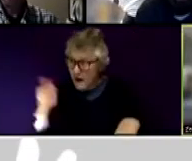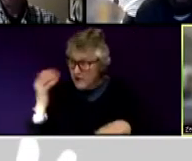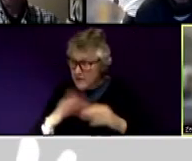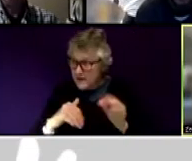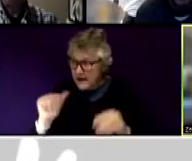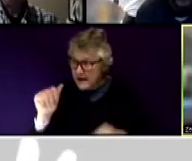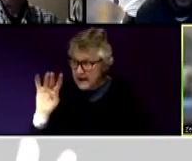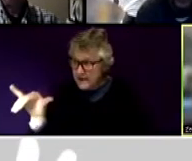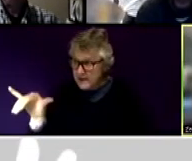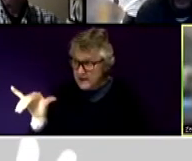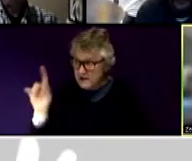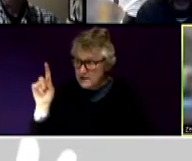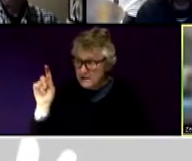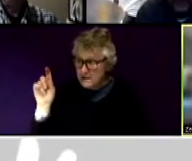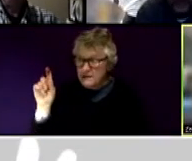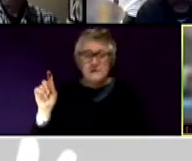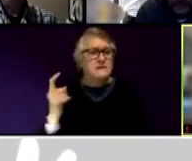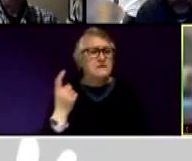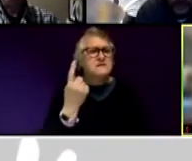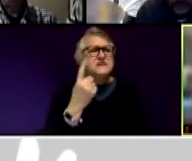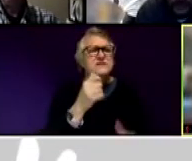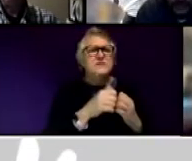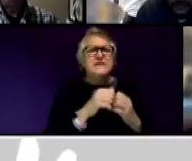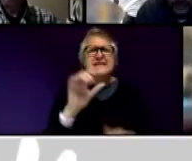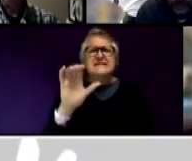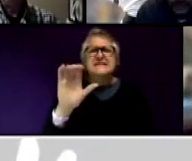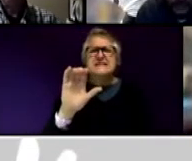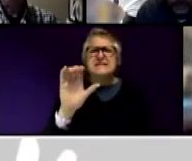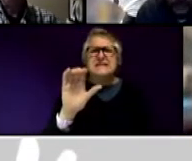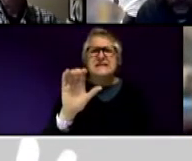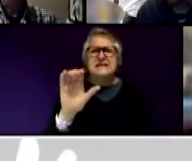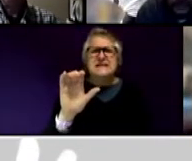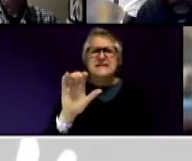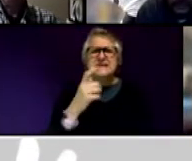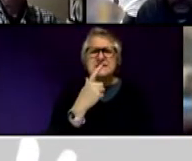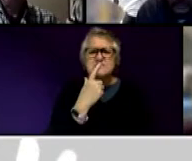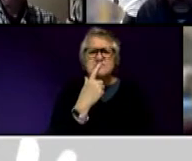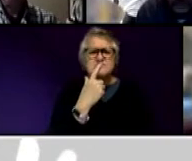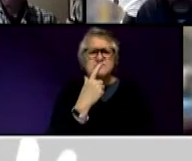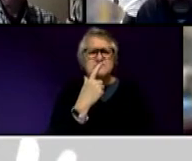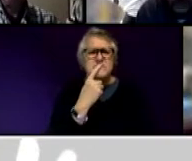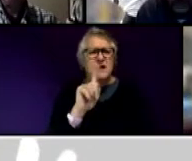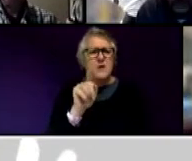Was somebody with a C? I don't. Okay, I only see one, but let me.